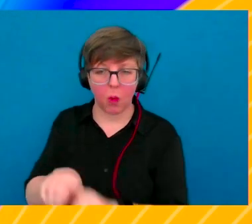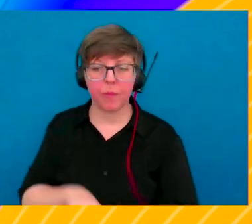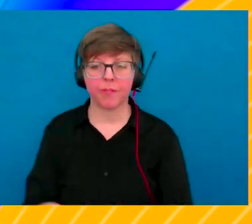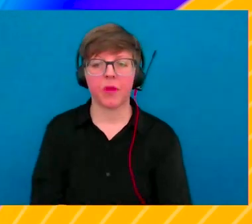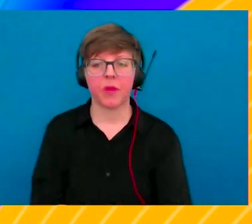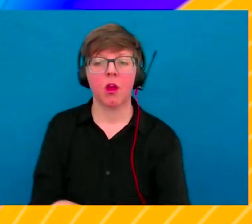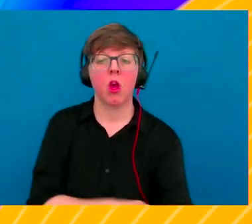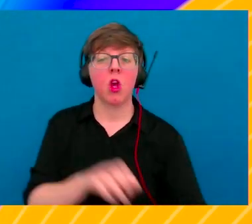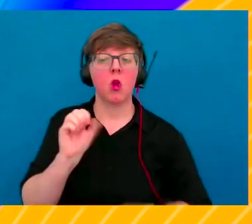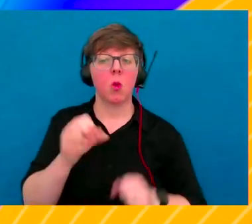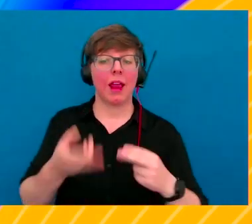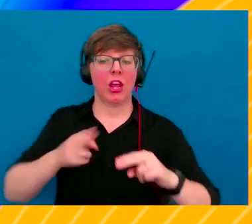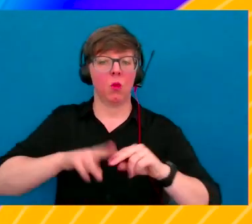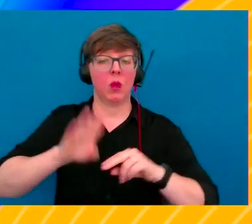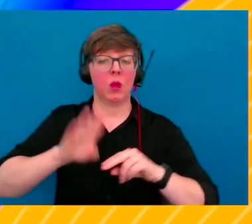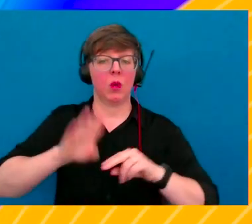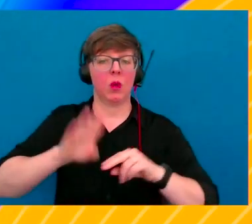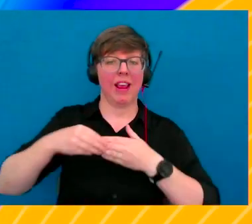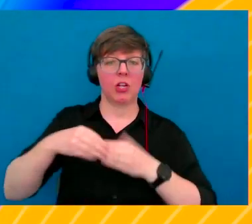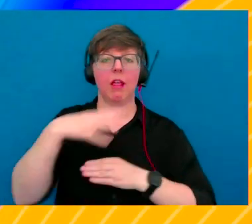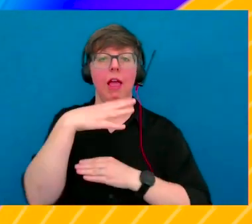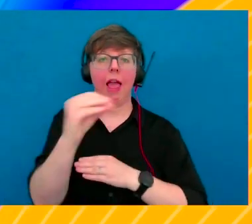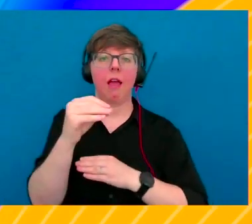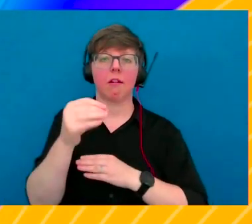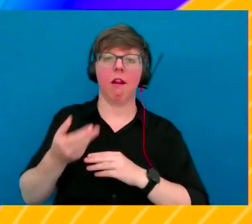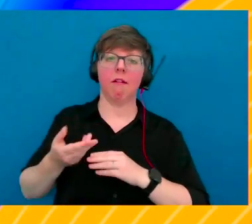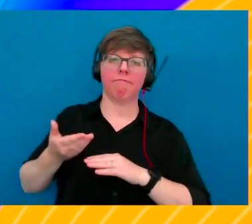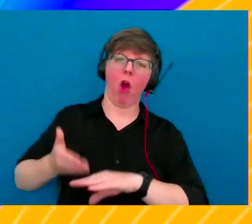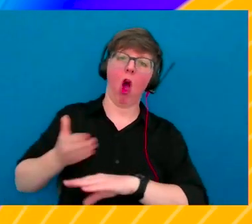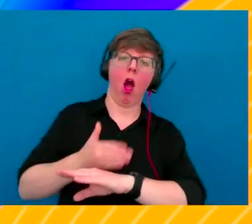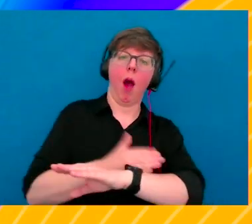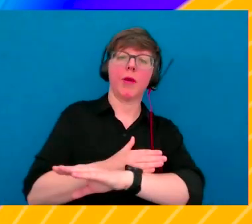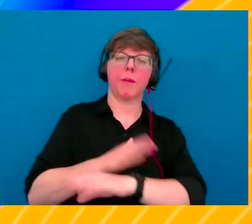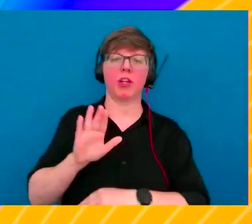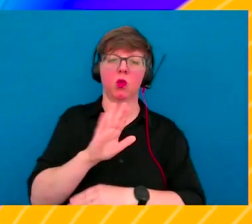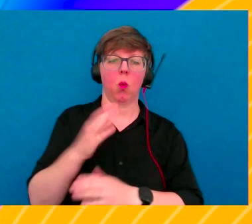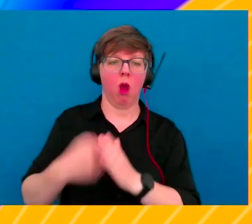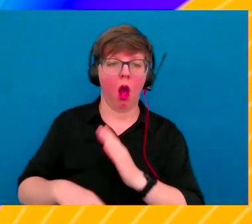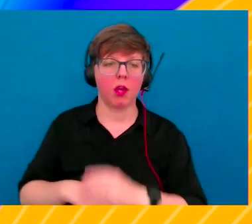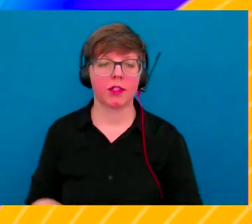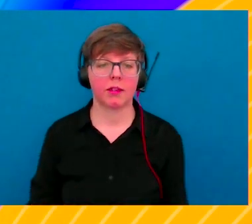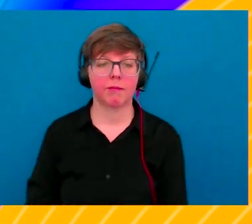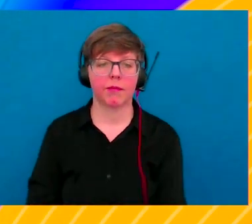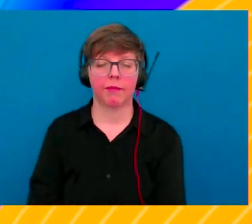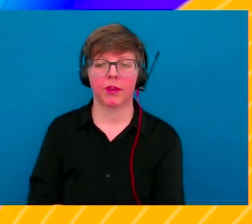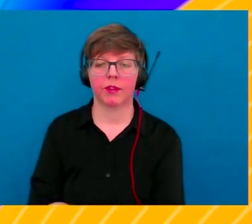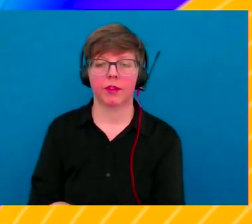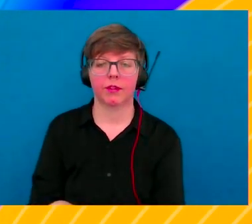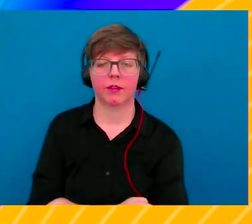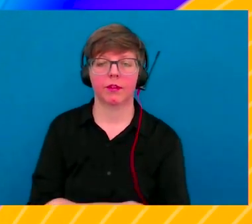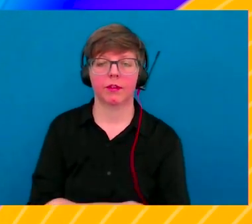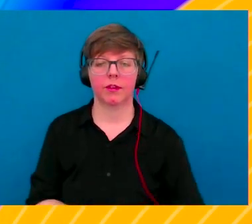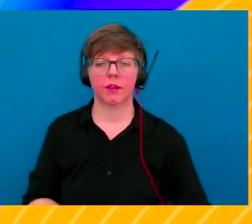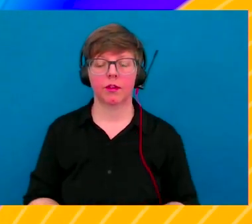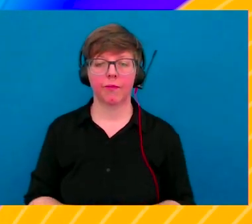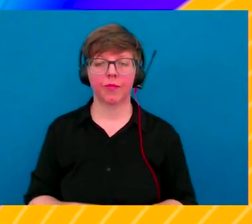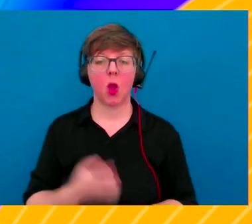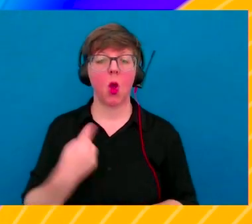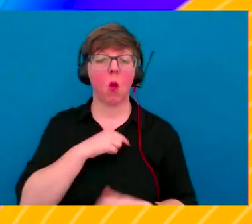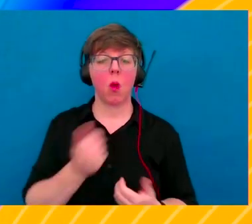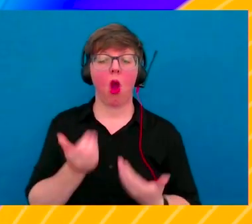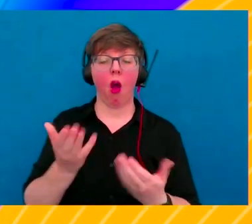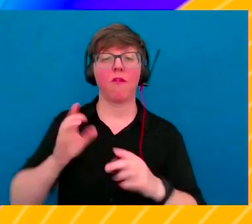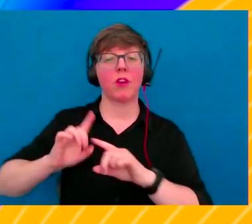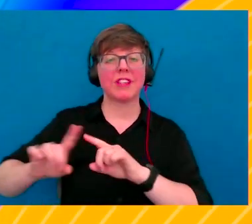costs. The other thing is that we offer a variety of different user interfaces for both technical and